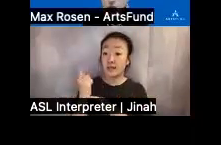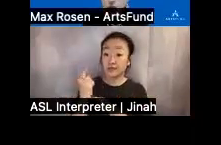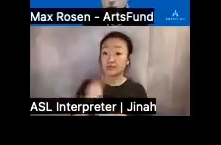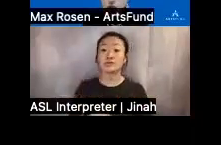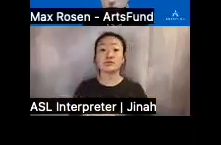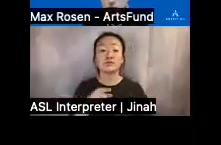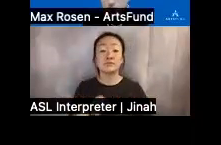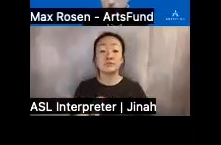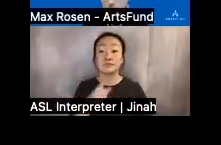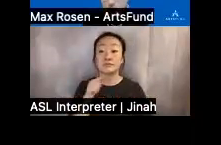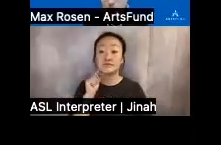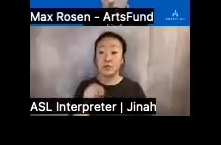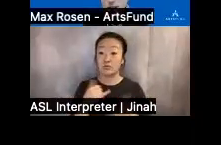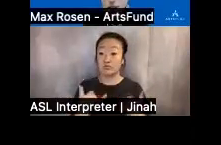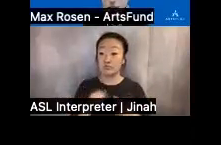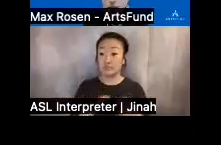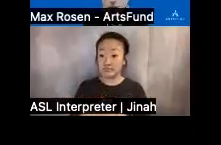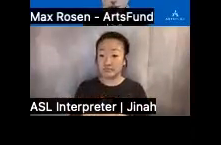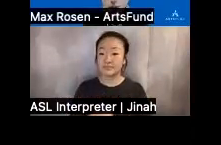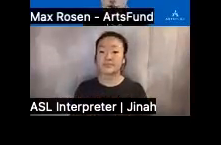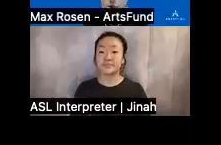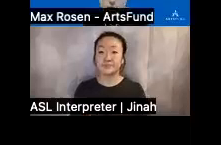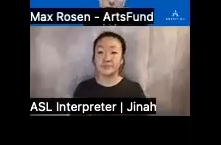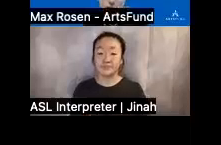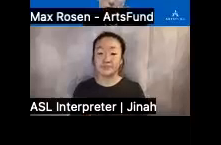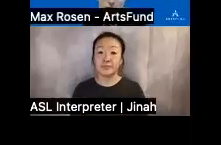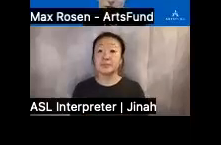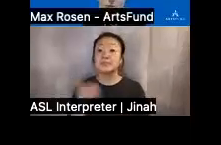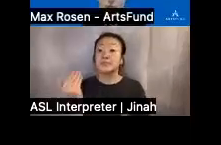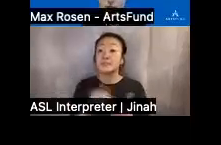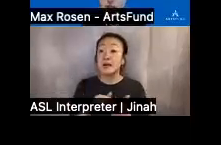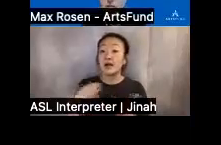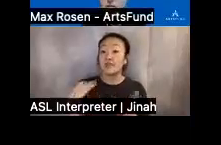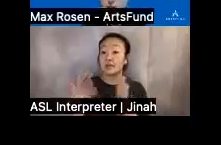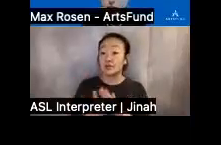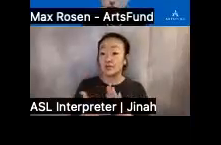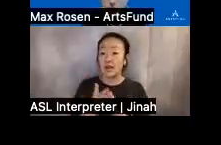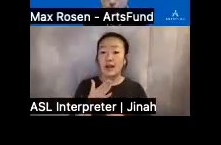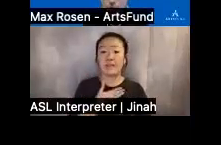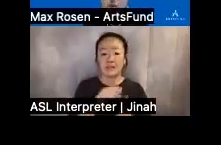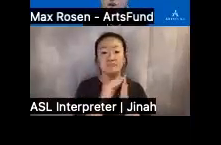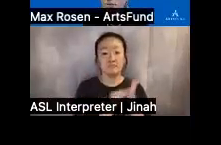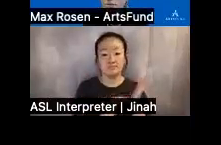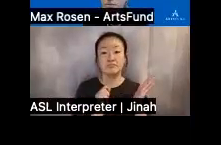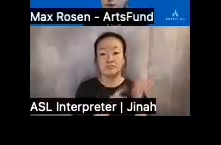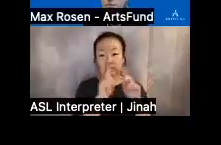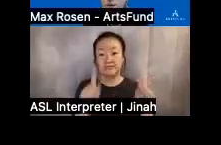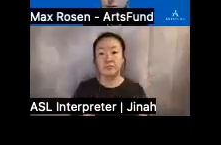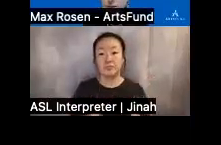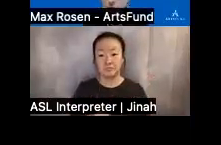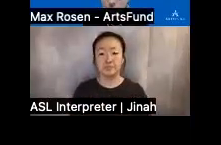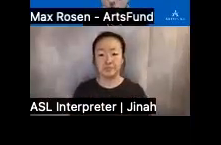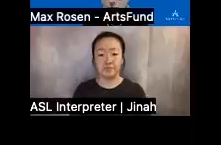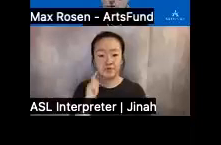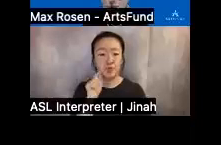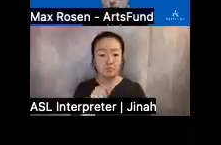your organization has currently. Again, if you're volunteer run, please fill out this form on behalf